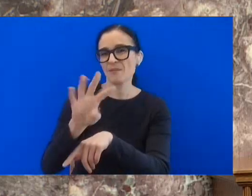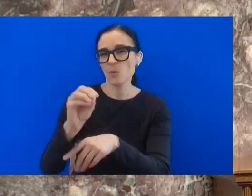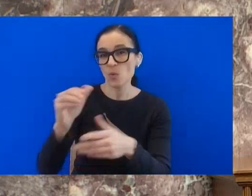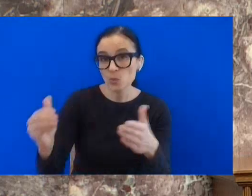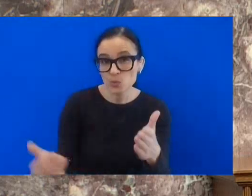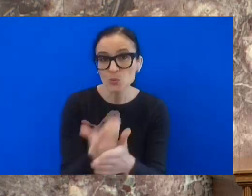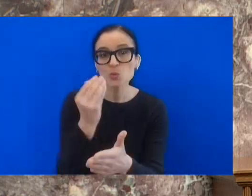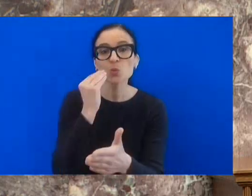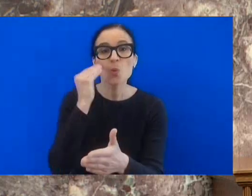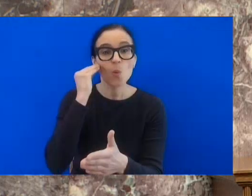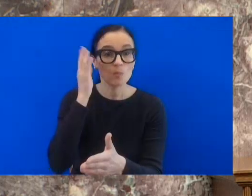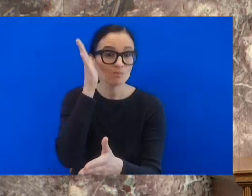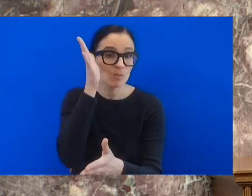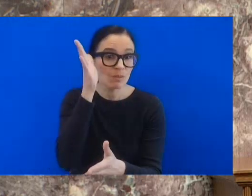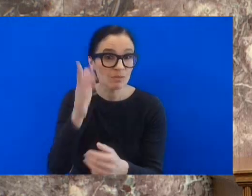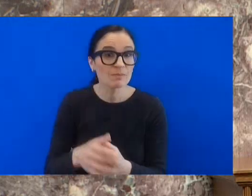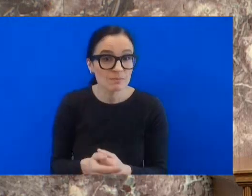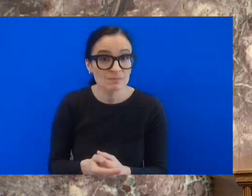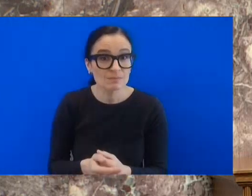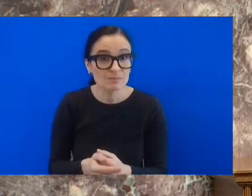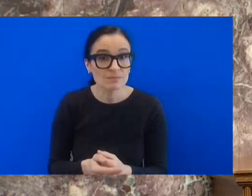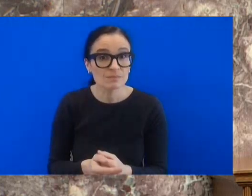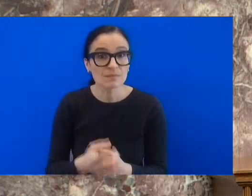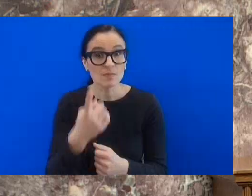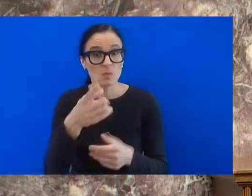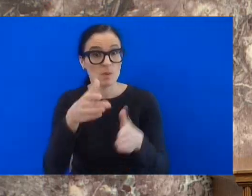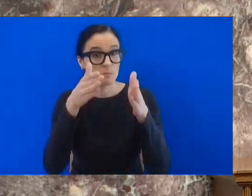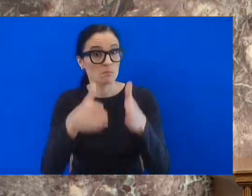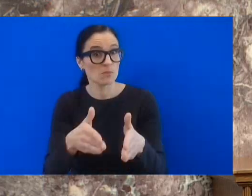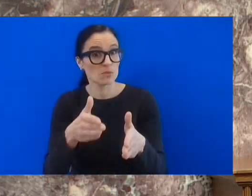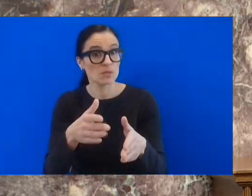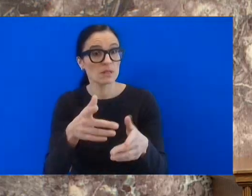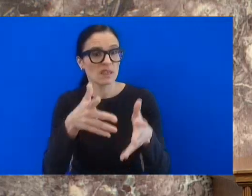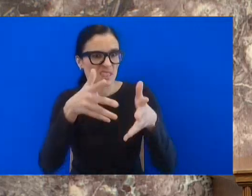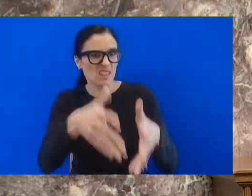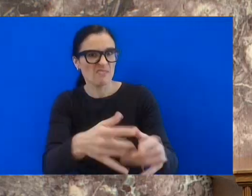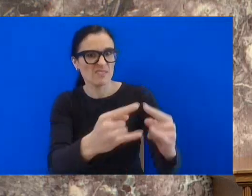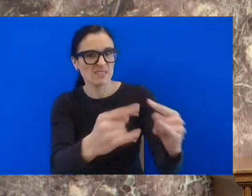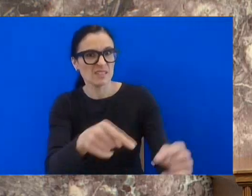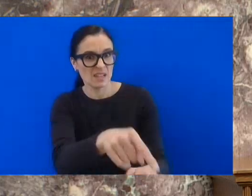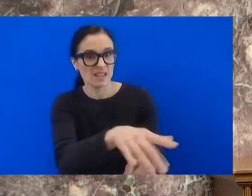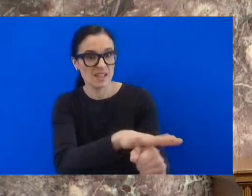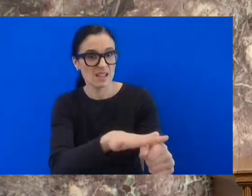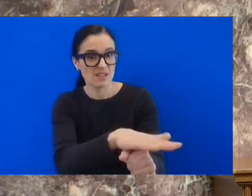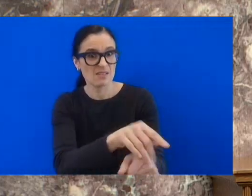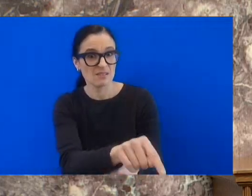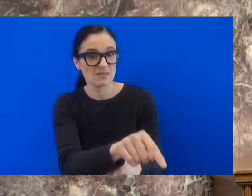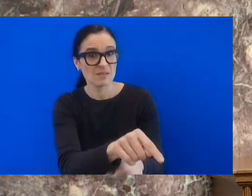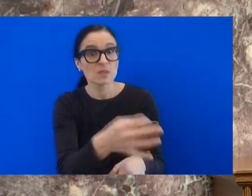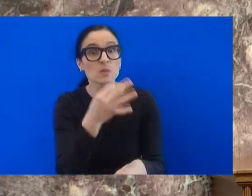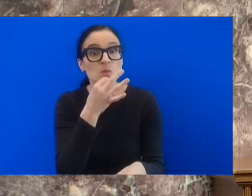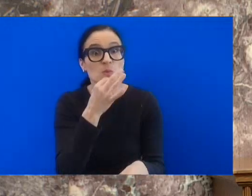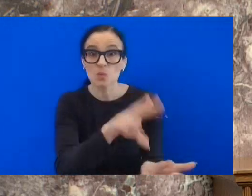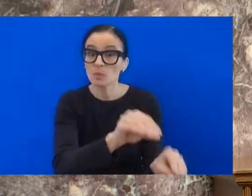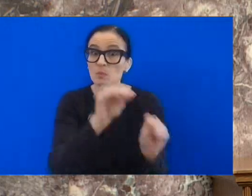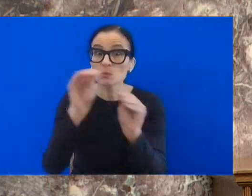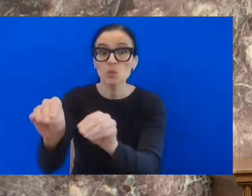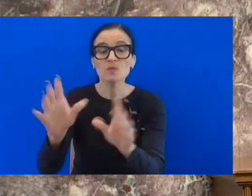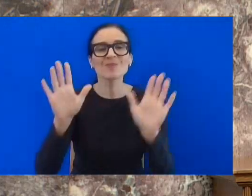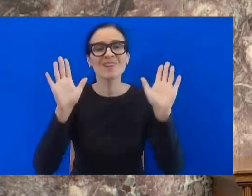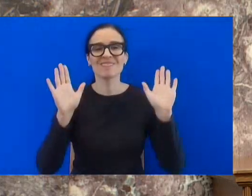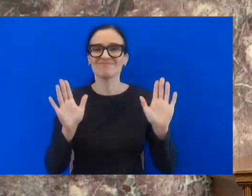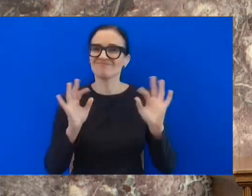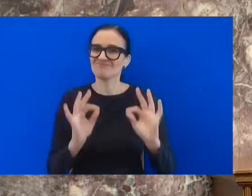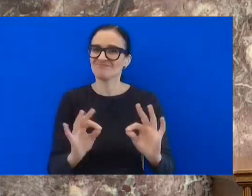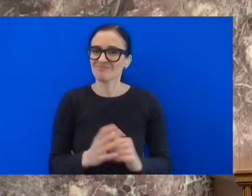Flats. Soon we'll be able to get that last individual into housing. Honourable Speaker, that's how you do it. You work with communities, you make some tough decisions, and I